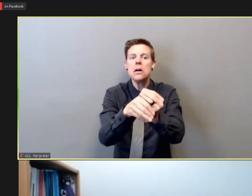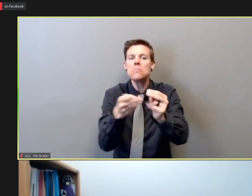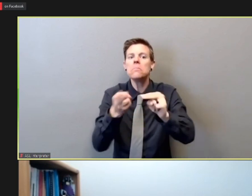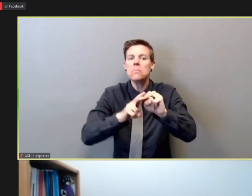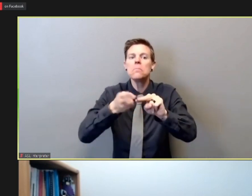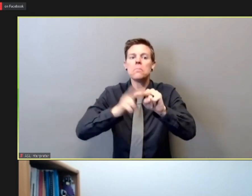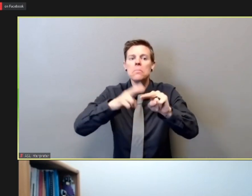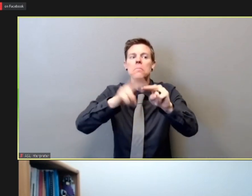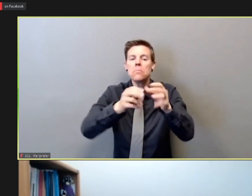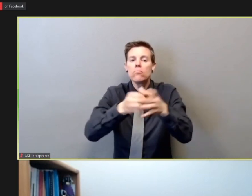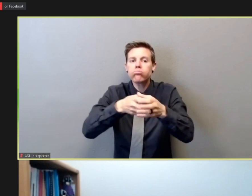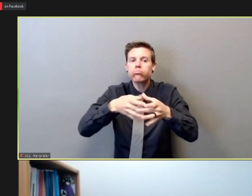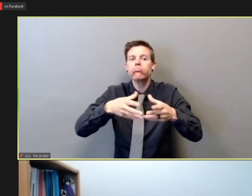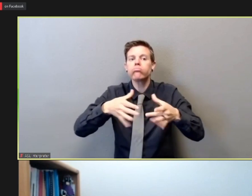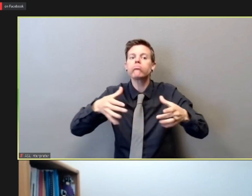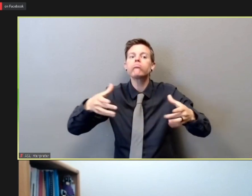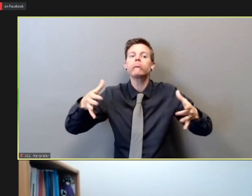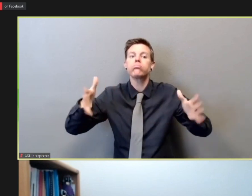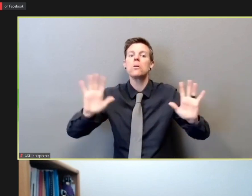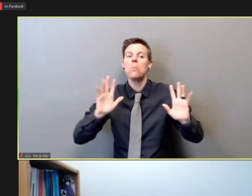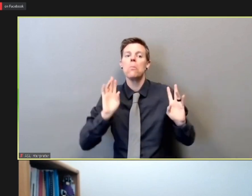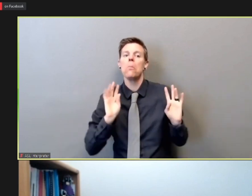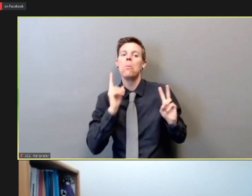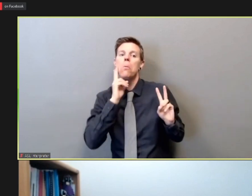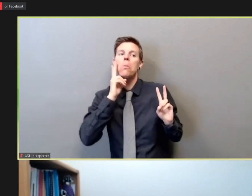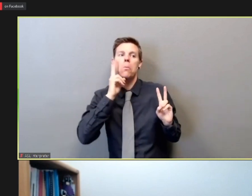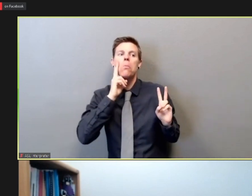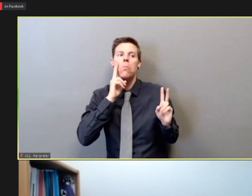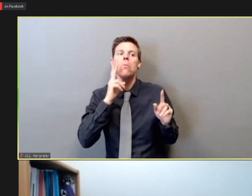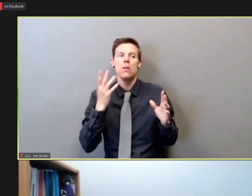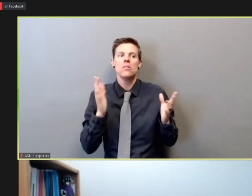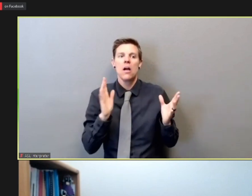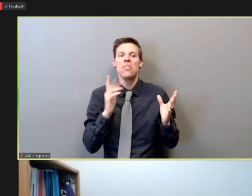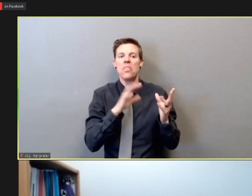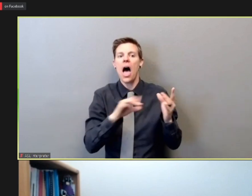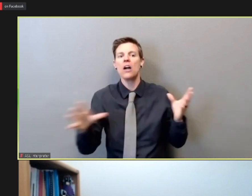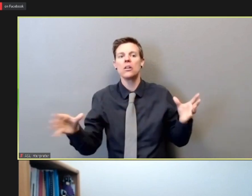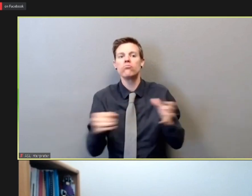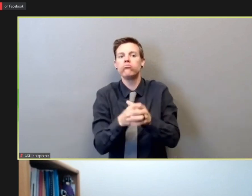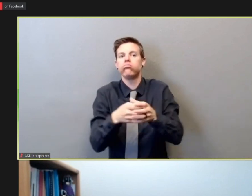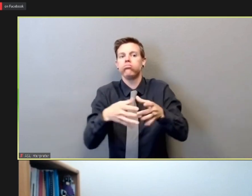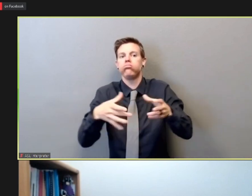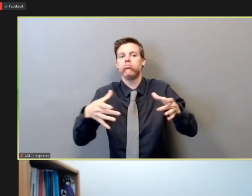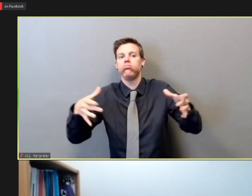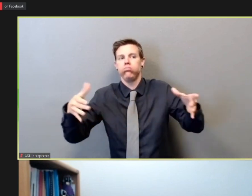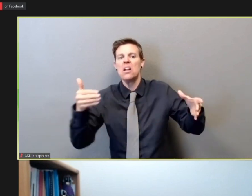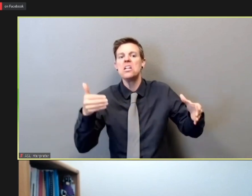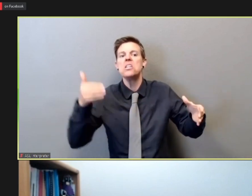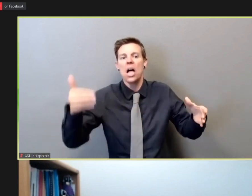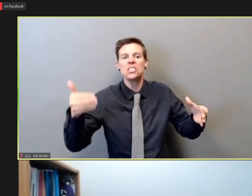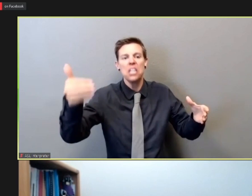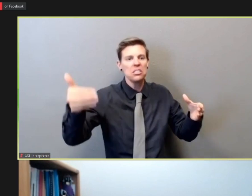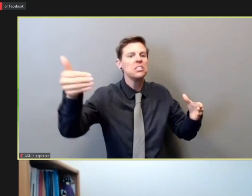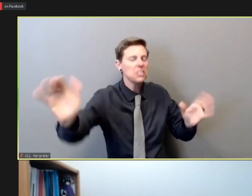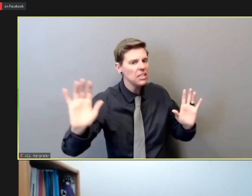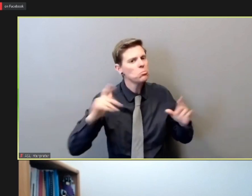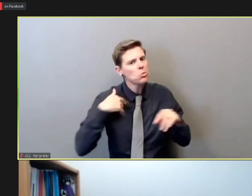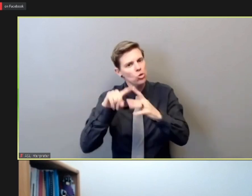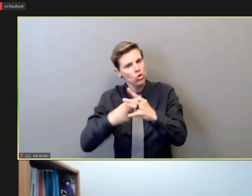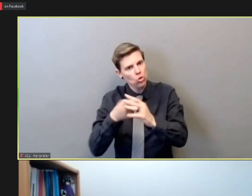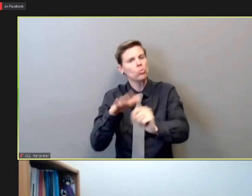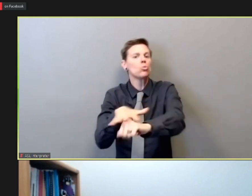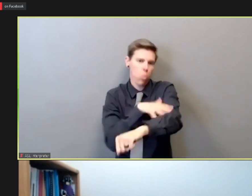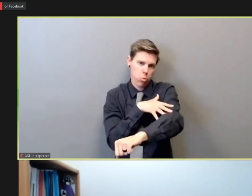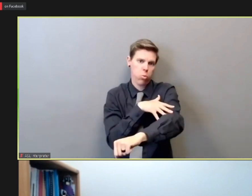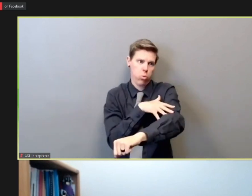positive experience there, then we'll go on to whatever the next steps might be, and we are in discussions about those.